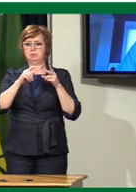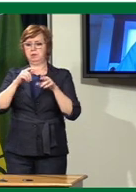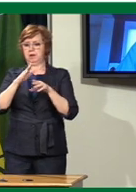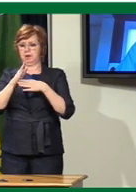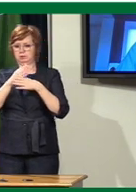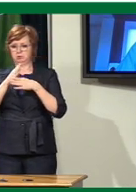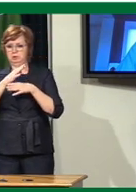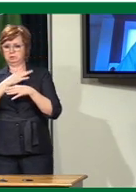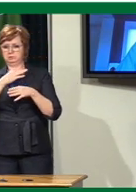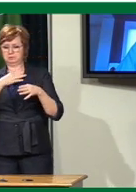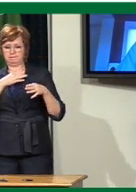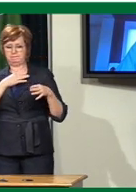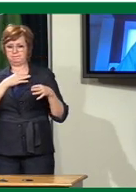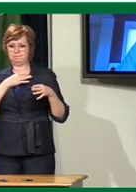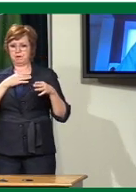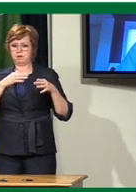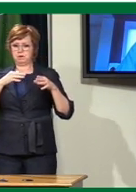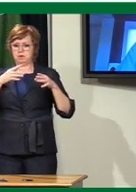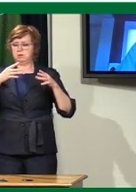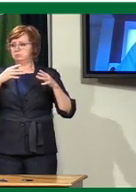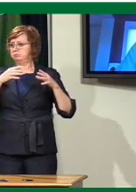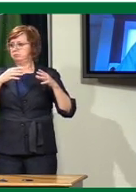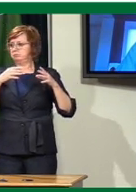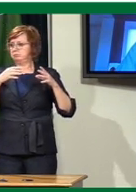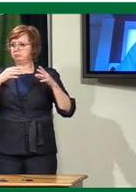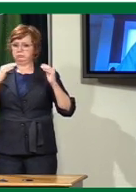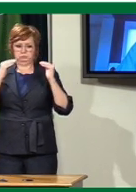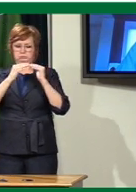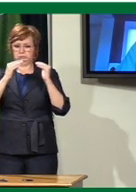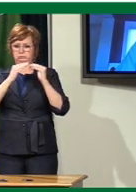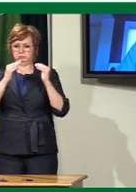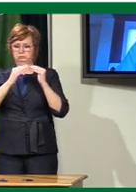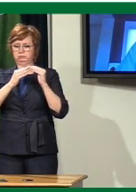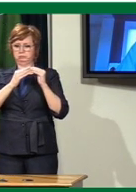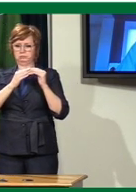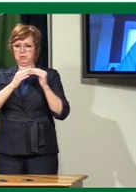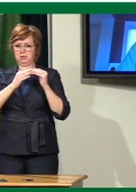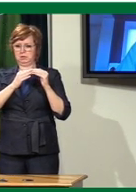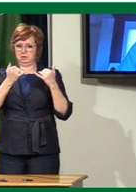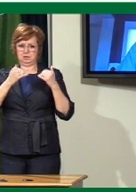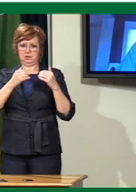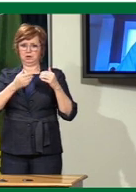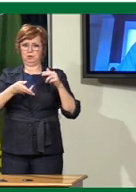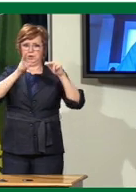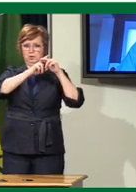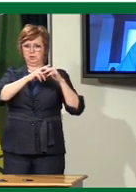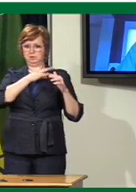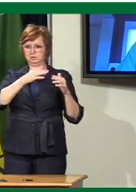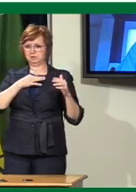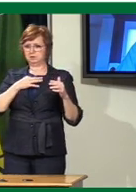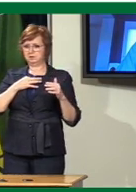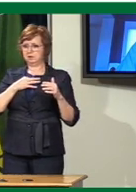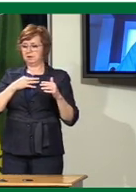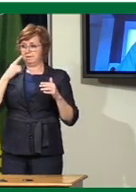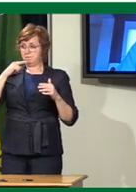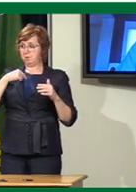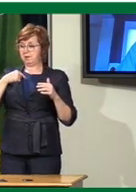more patients. So we have to have more staff to do safe care. I myself this week worked 2 extra day